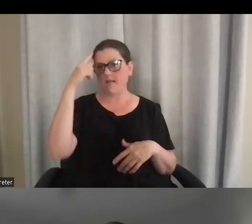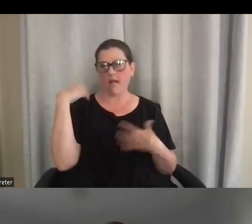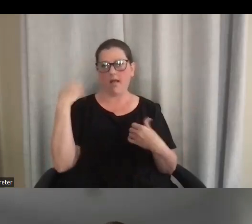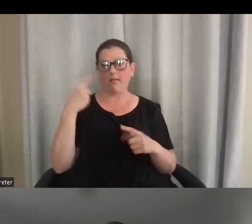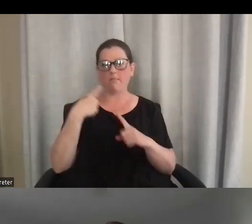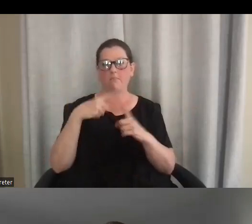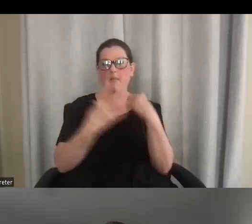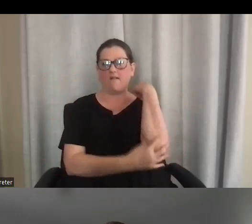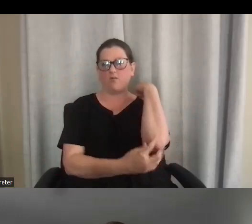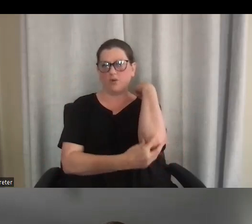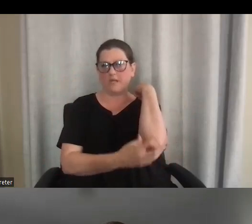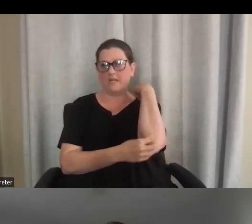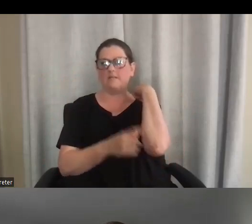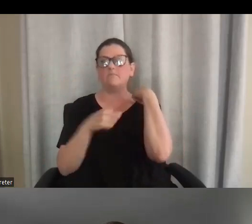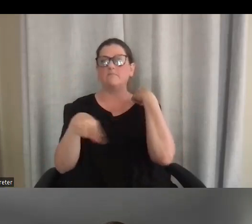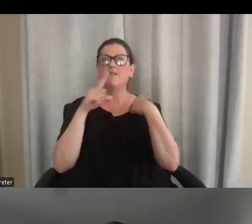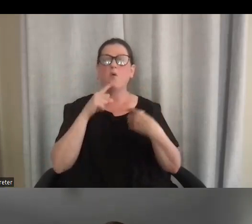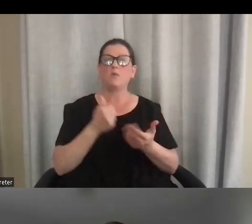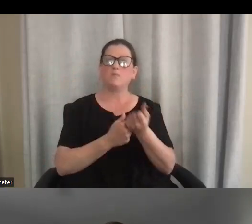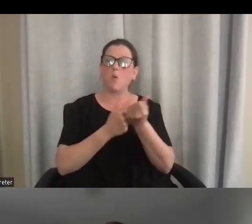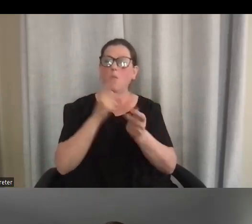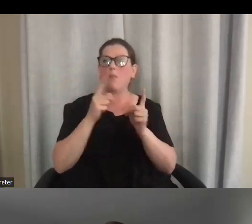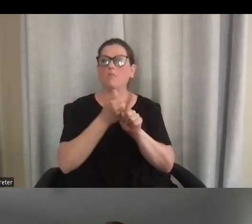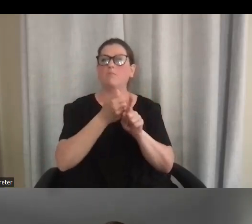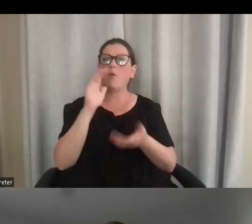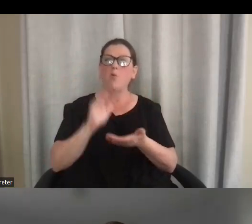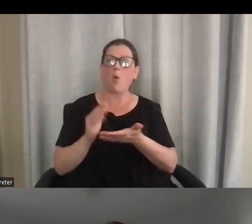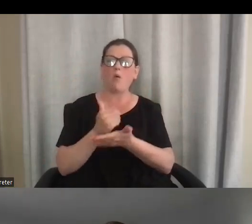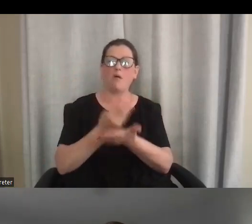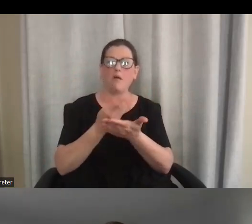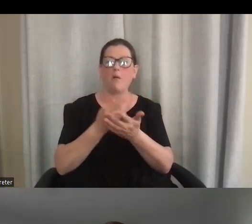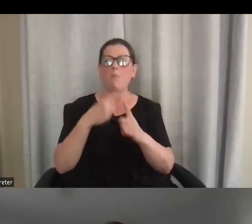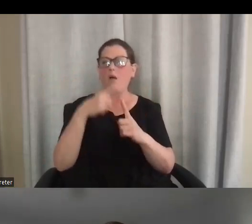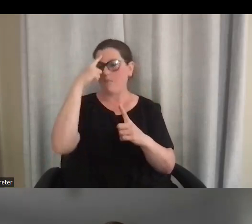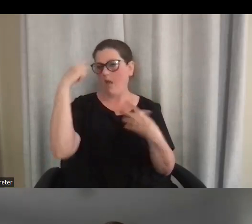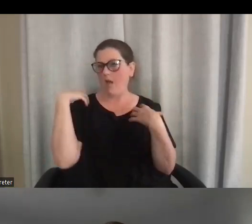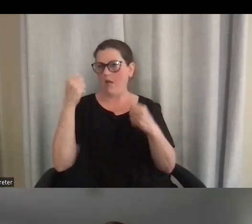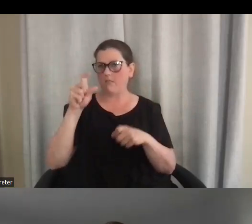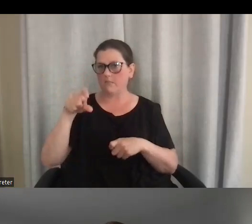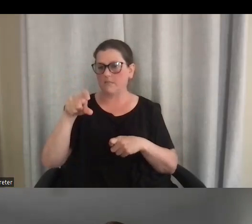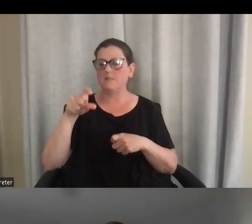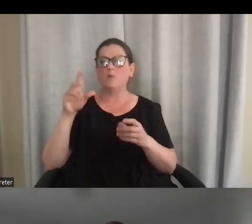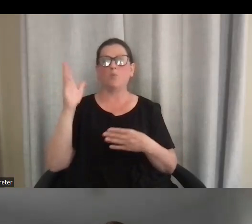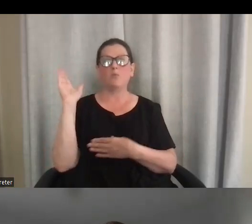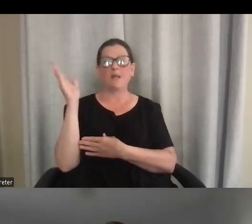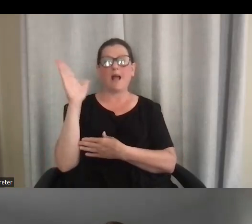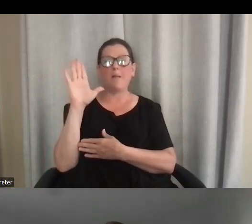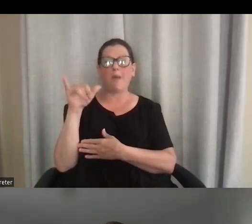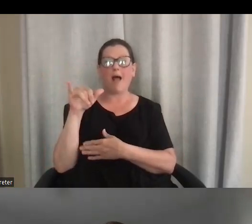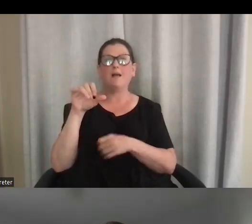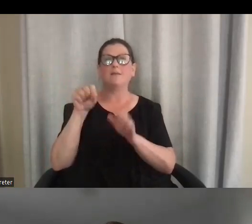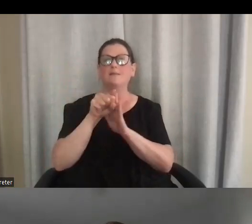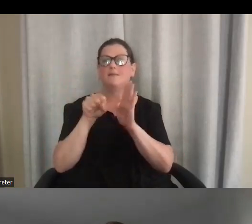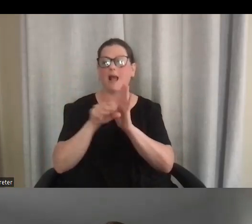to Support People with Low Incomes and Mental Health Needs, presented on behalf of the Association of State and Territorial